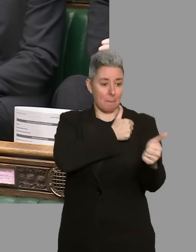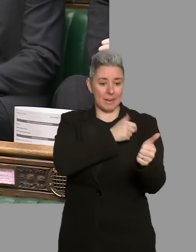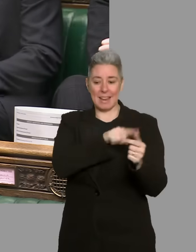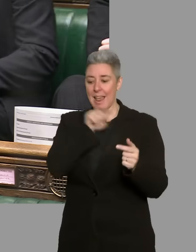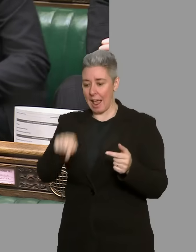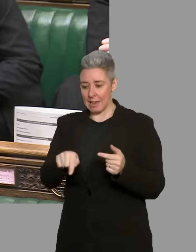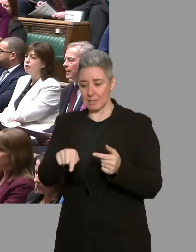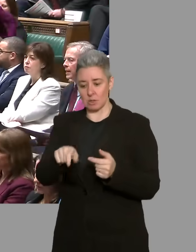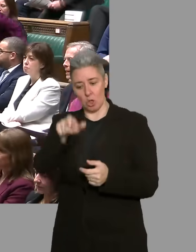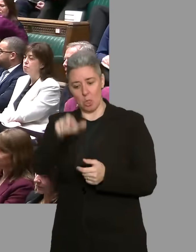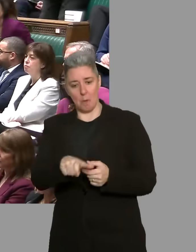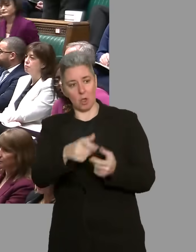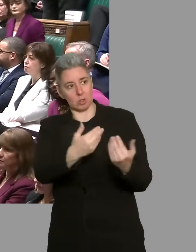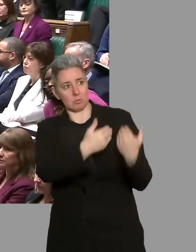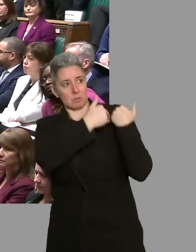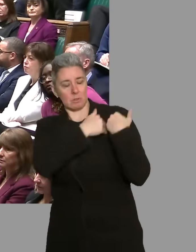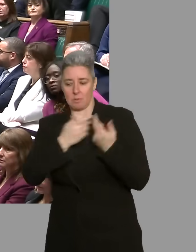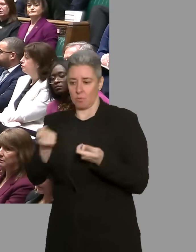on a franchise.